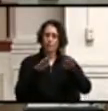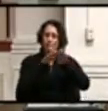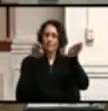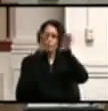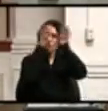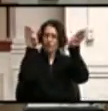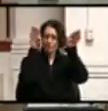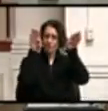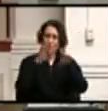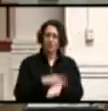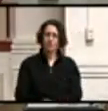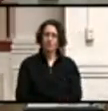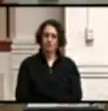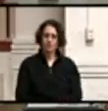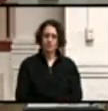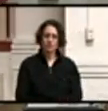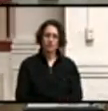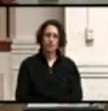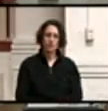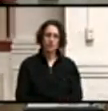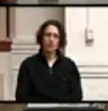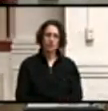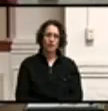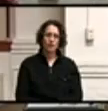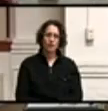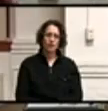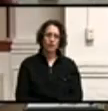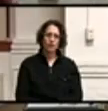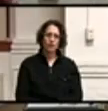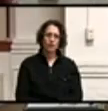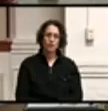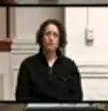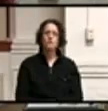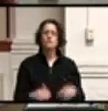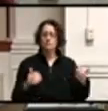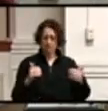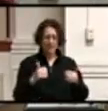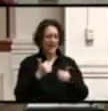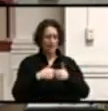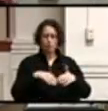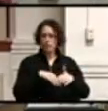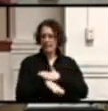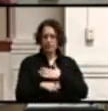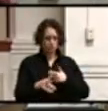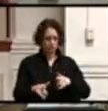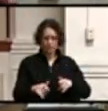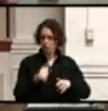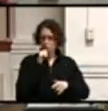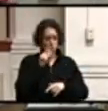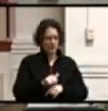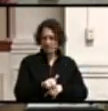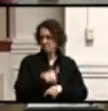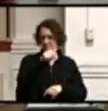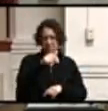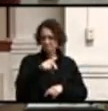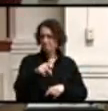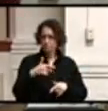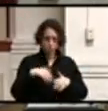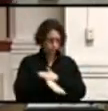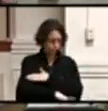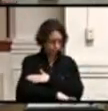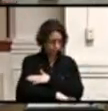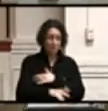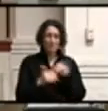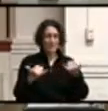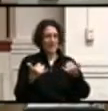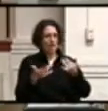Every entrance at the first floor level is at grade. However, we have a second floor and a third floor